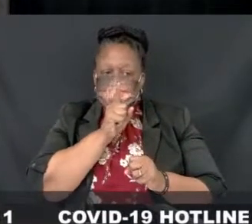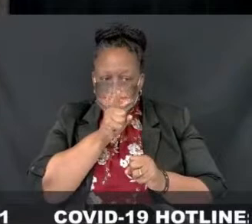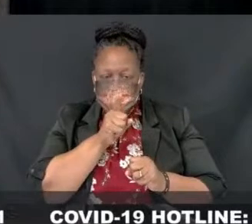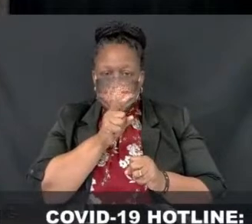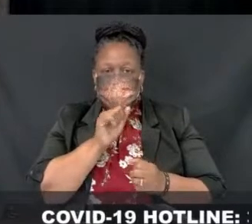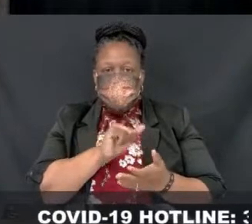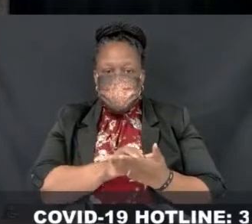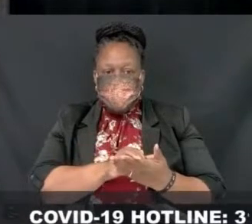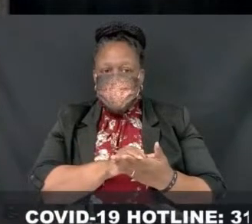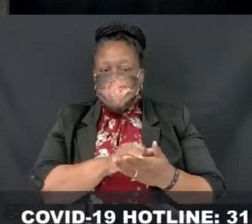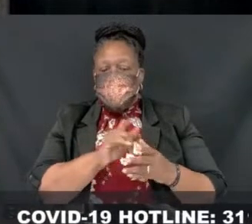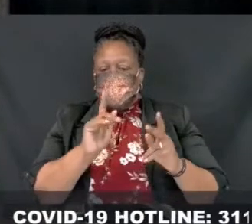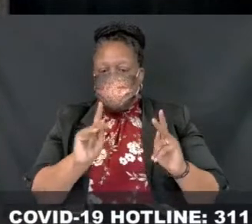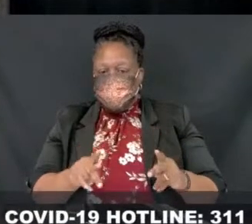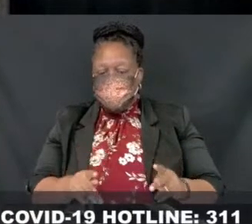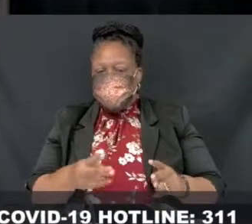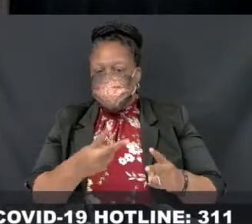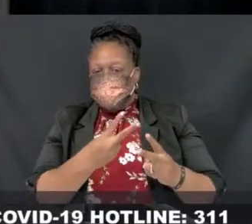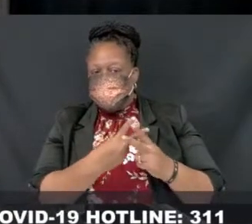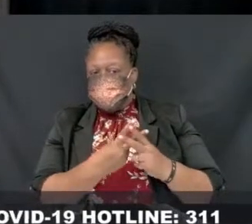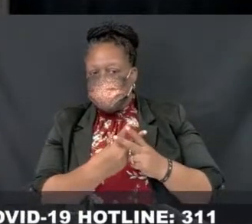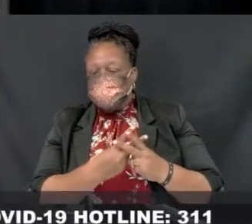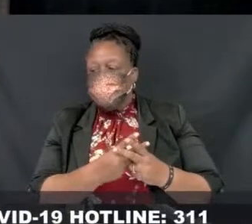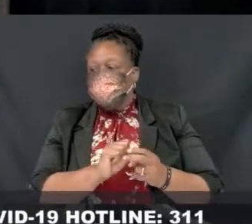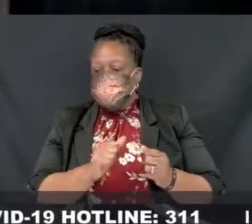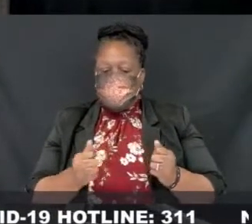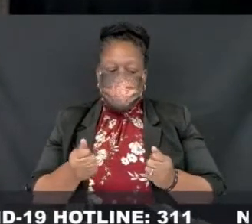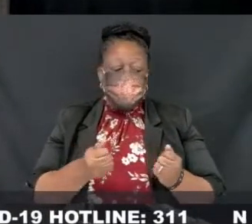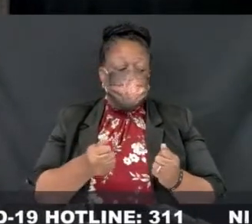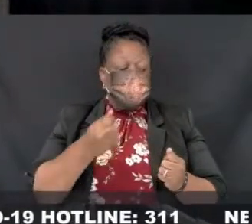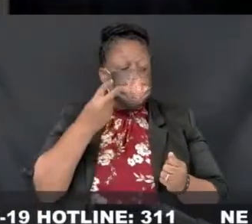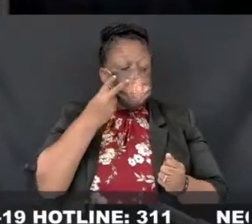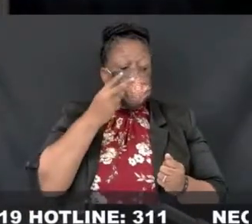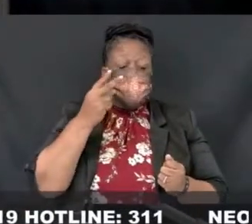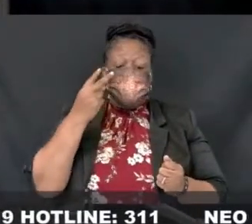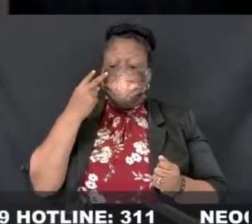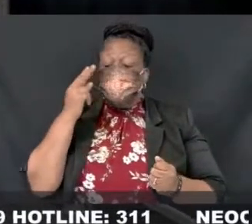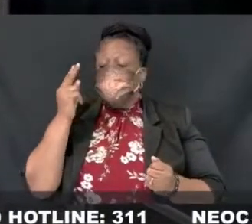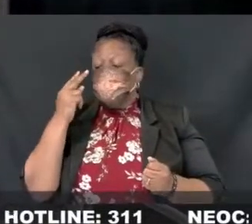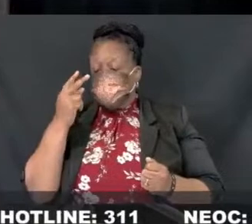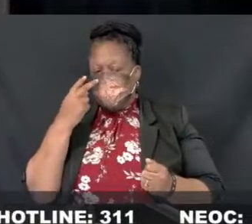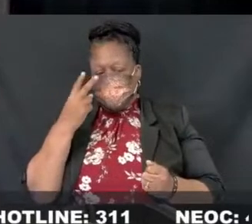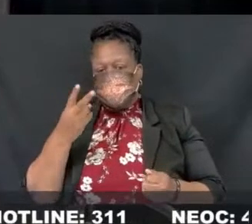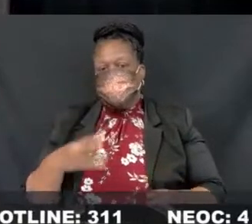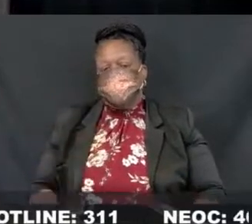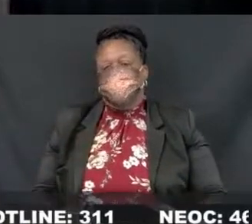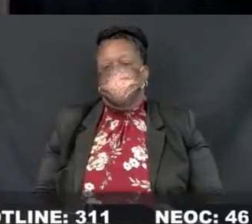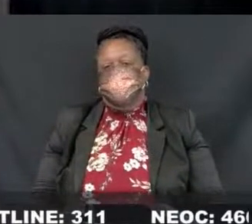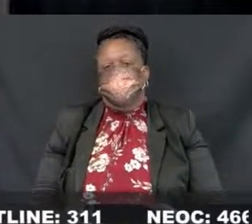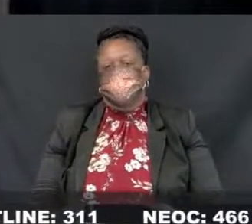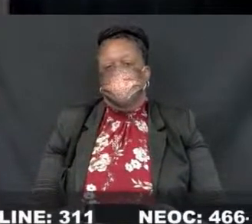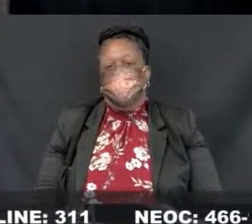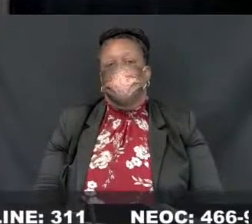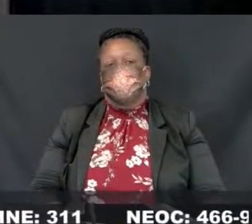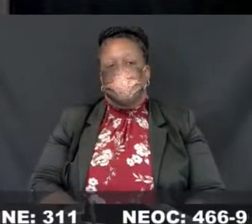our officers. They will be making surveillance in the field while we are working. Thank you.